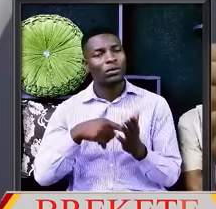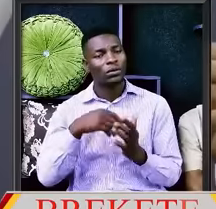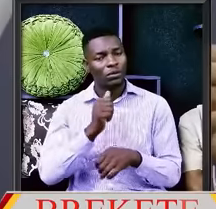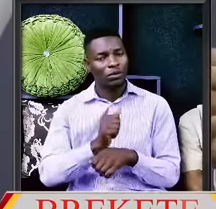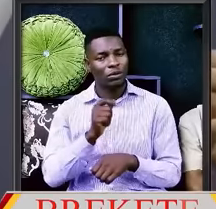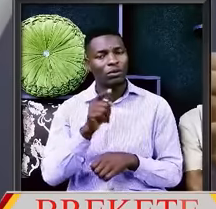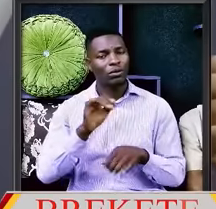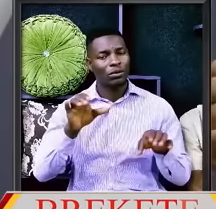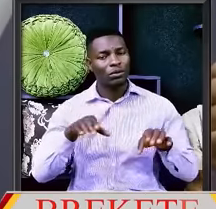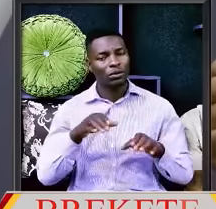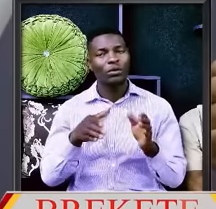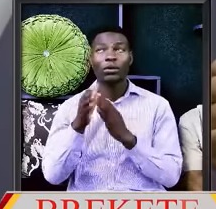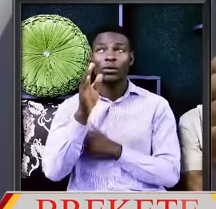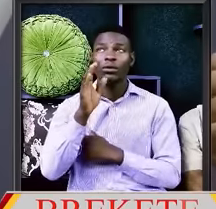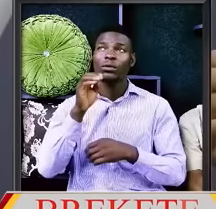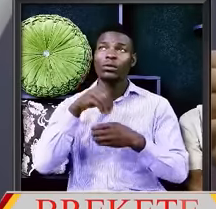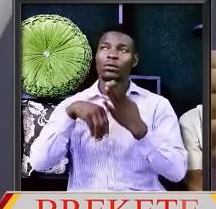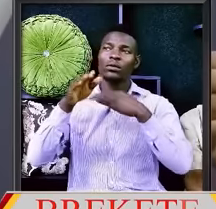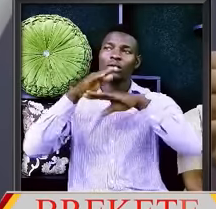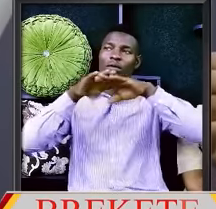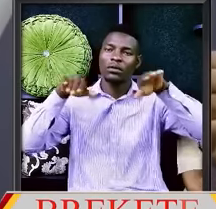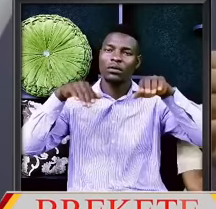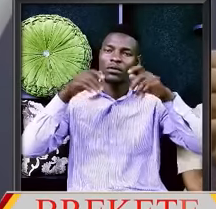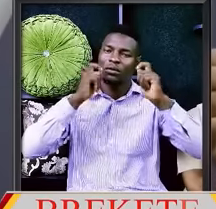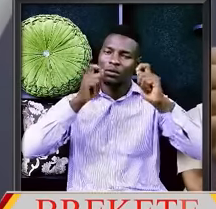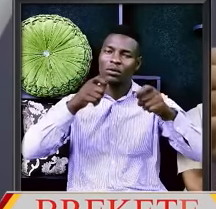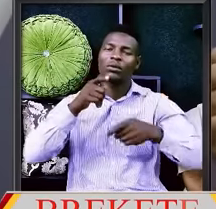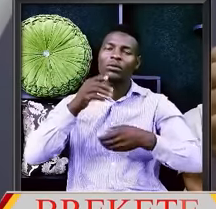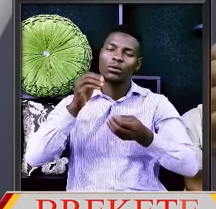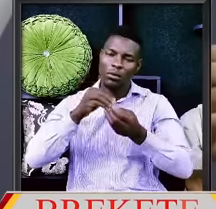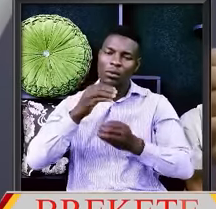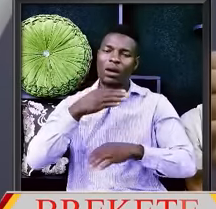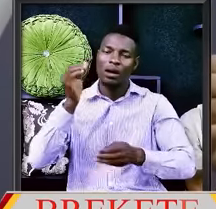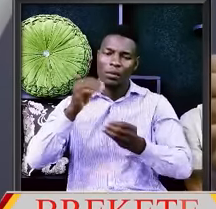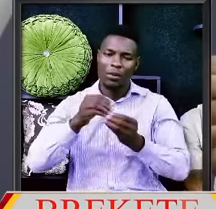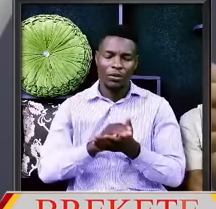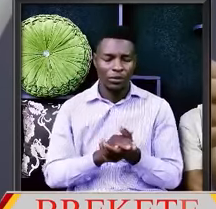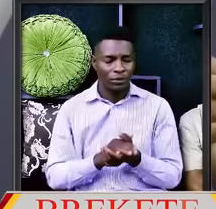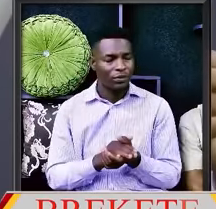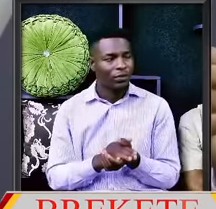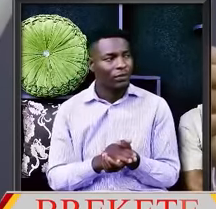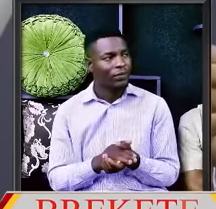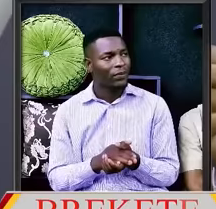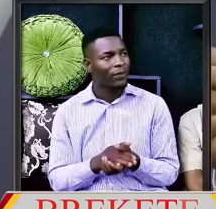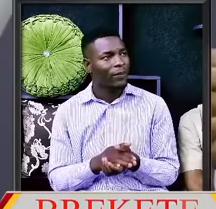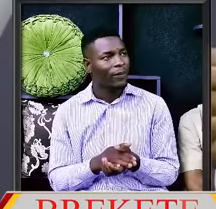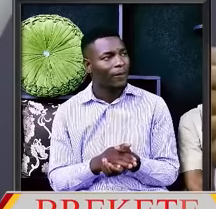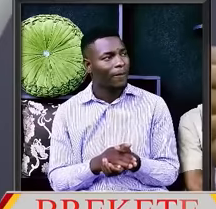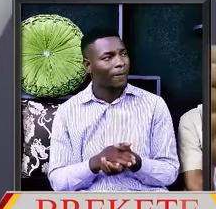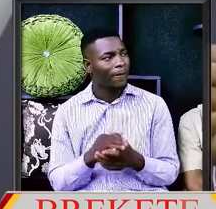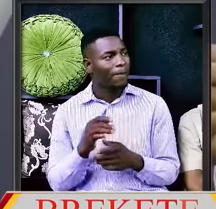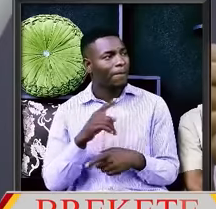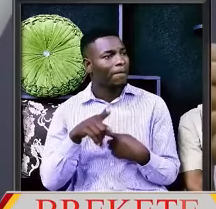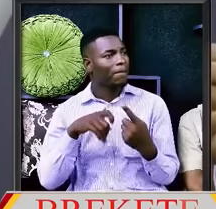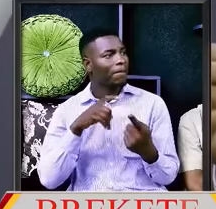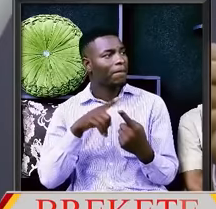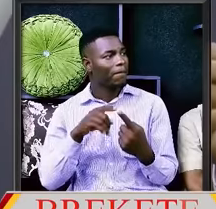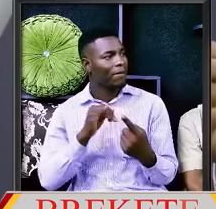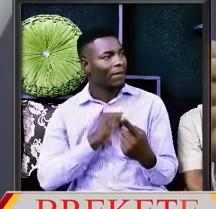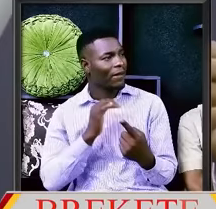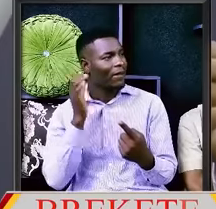you are doing, God in heaven will reward you more and more. Amen, and you too, sir. Whenever they hear this, your